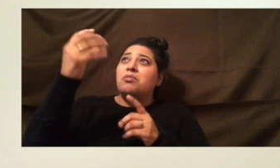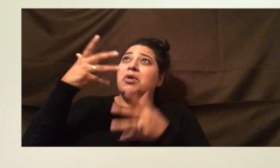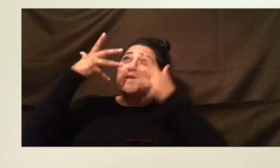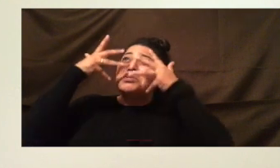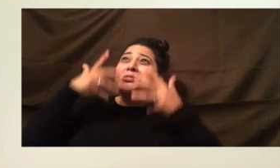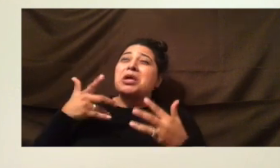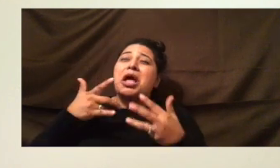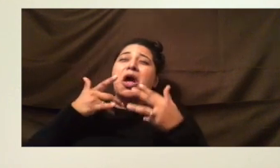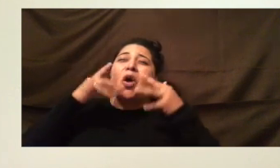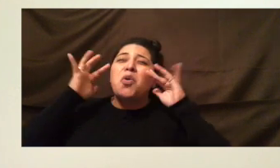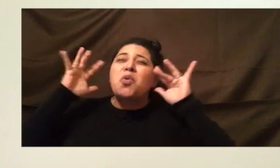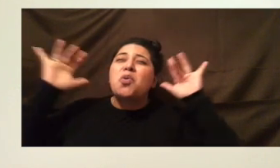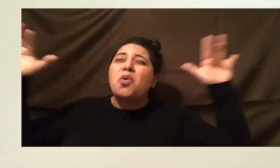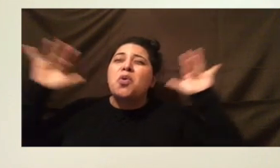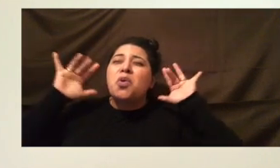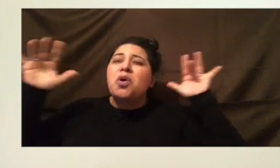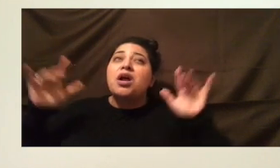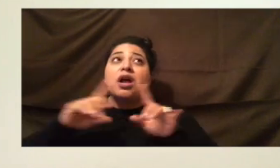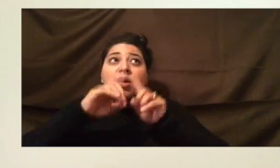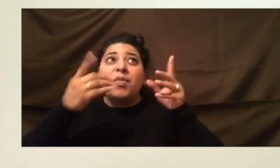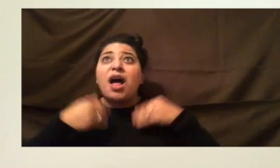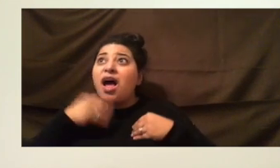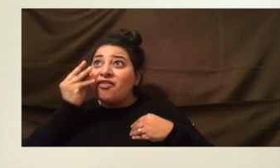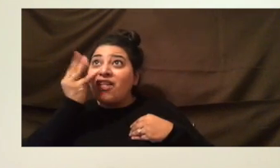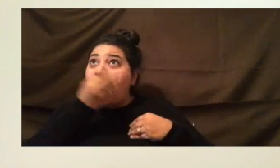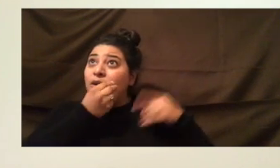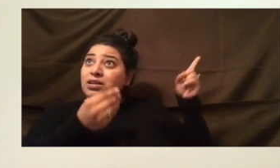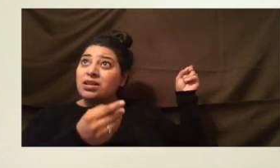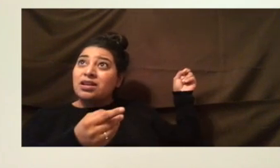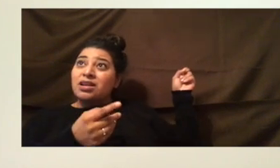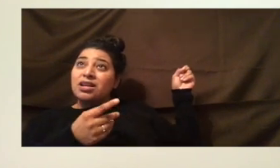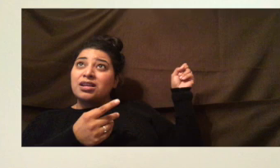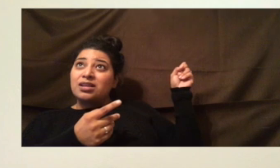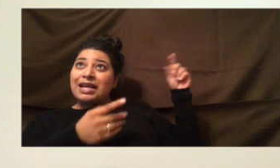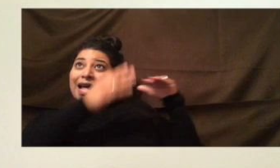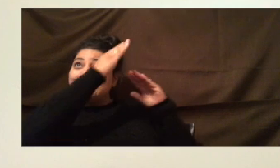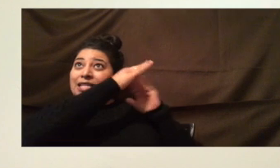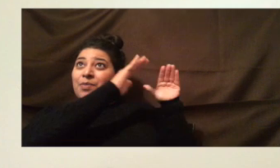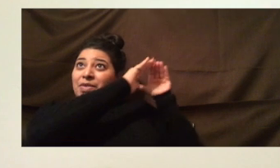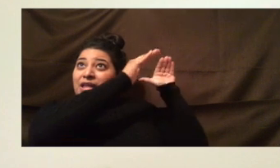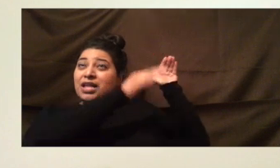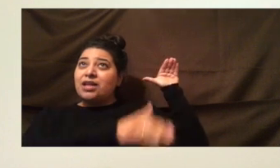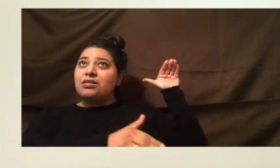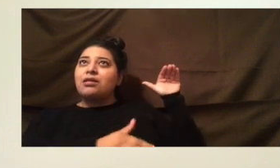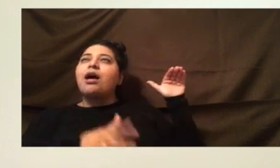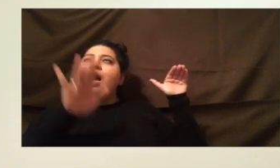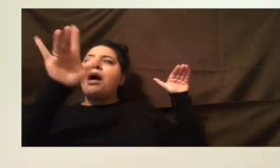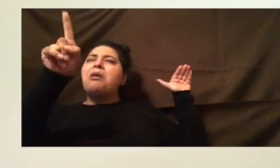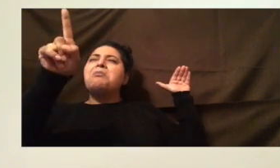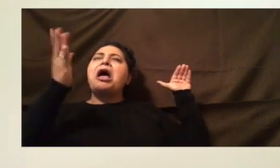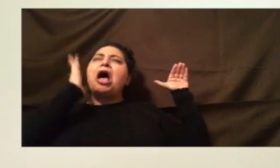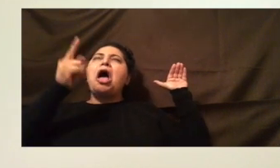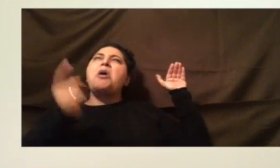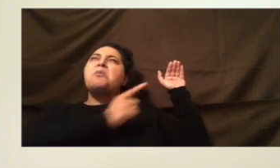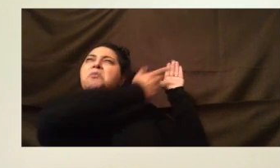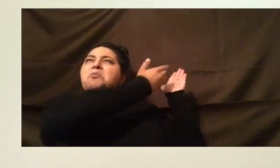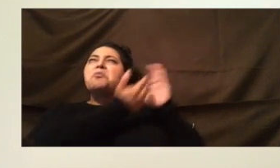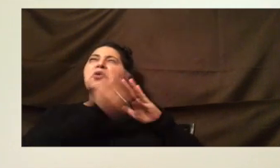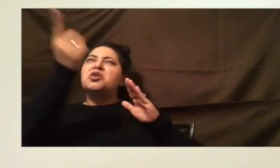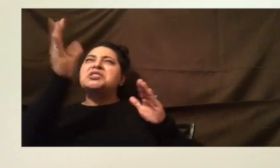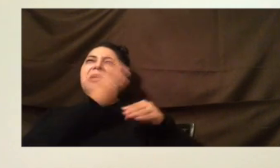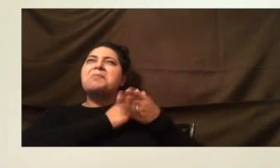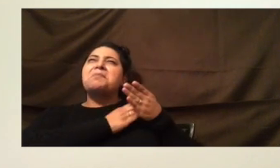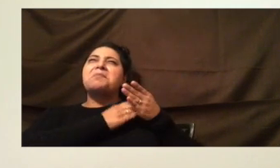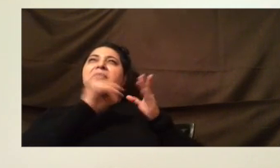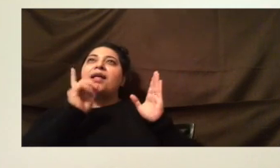sound. But there are more flowers up there, said Annie. She pointed to the top of the hill. I'll get you some.